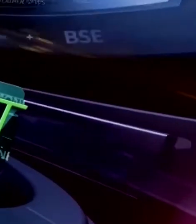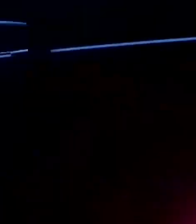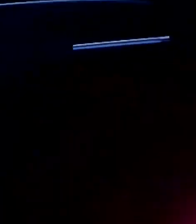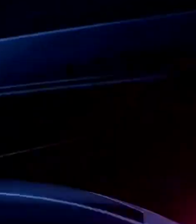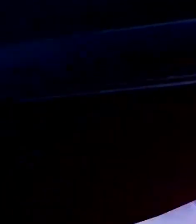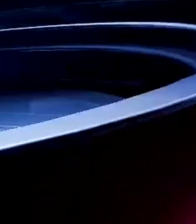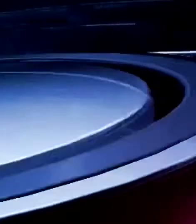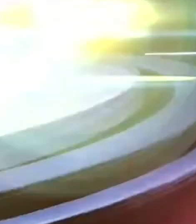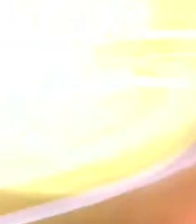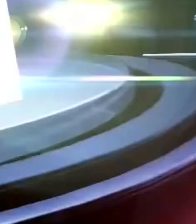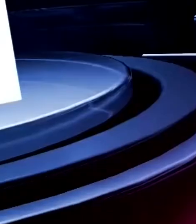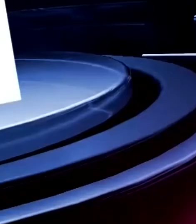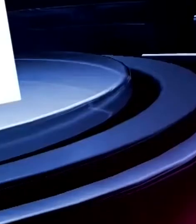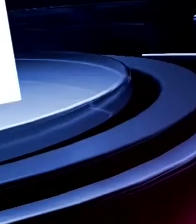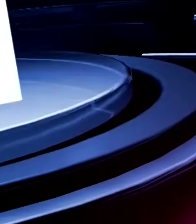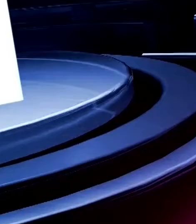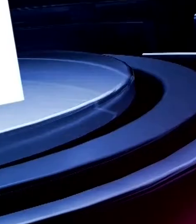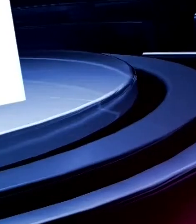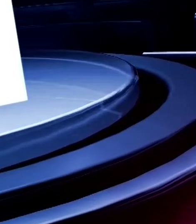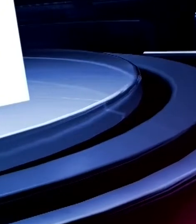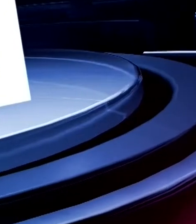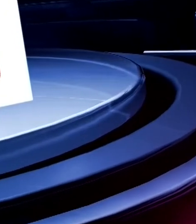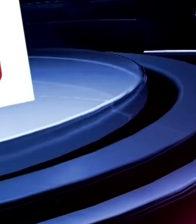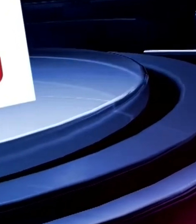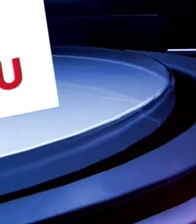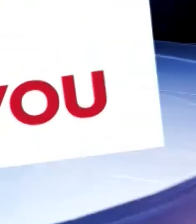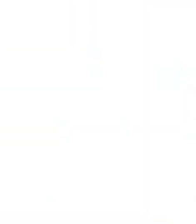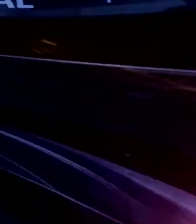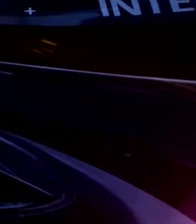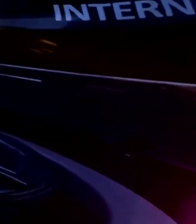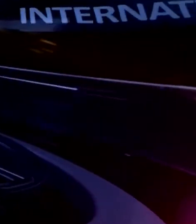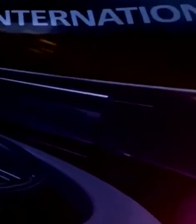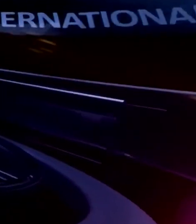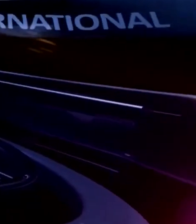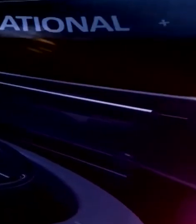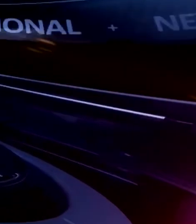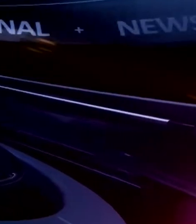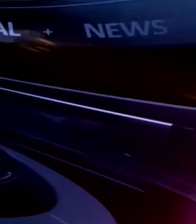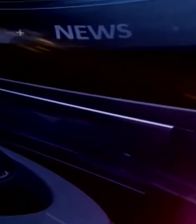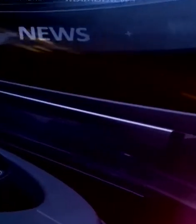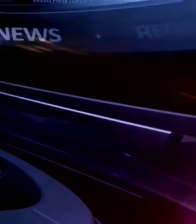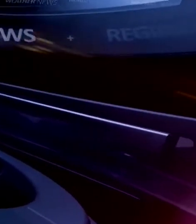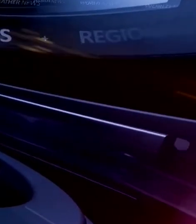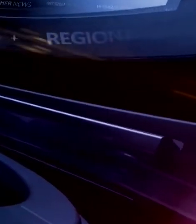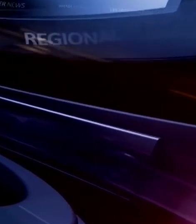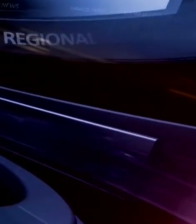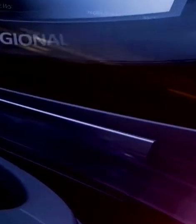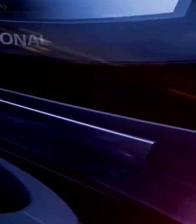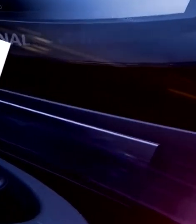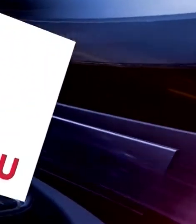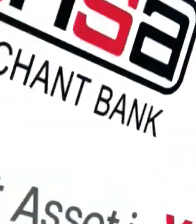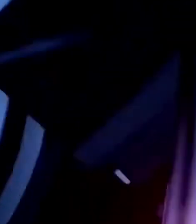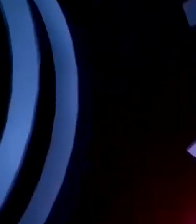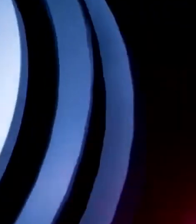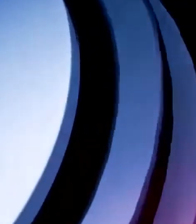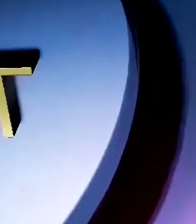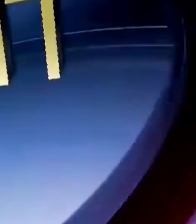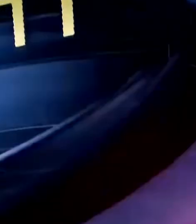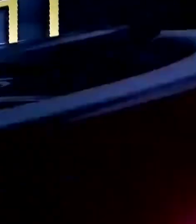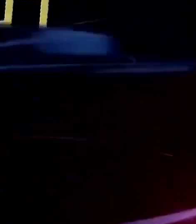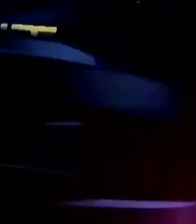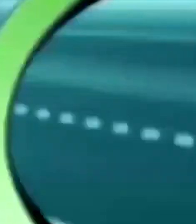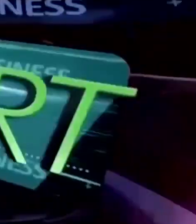Tonight's business report is brought to you by Ansa Merchant Bank. Our greatest asset is you.